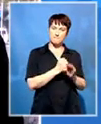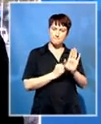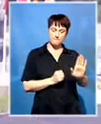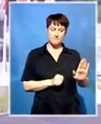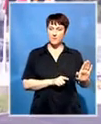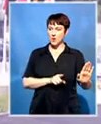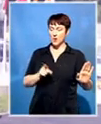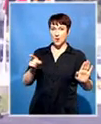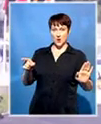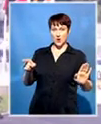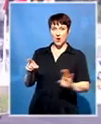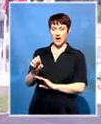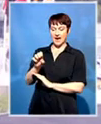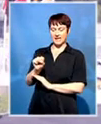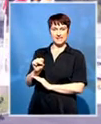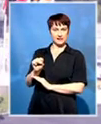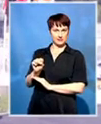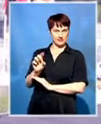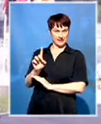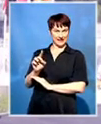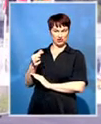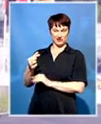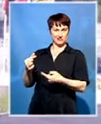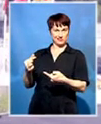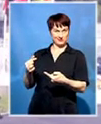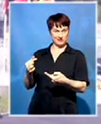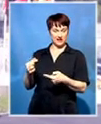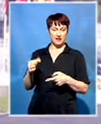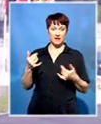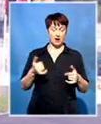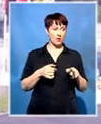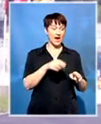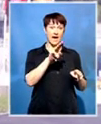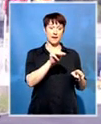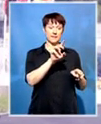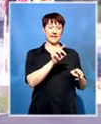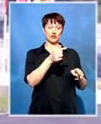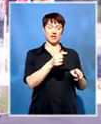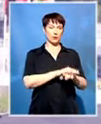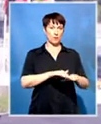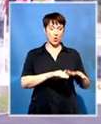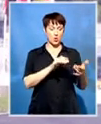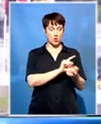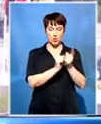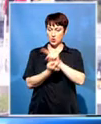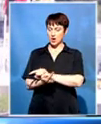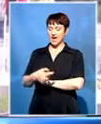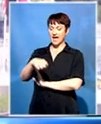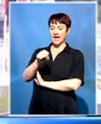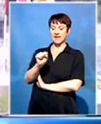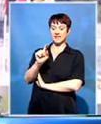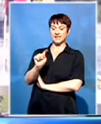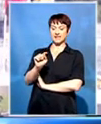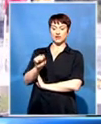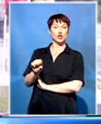Well, it's the sequel, is it not, Peter? For the next 15 years, we will no longer call them the MDGs, we'll call them the SDGs,